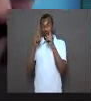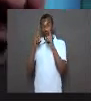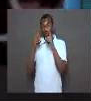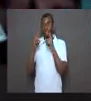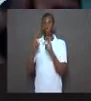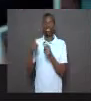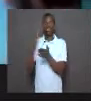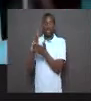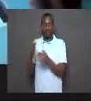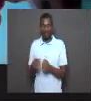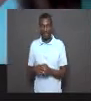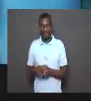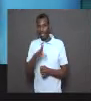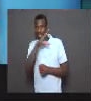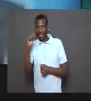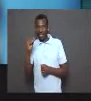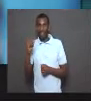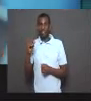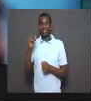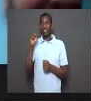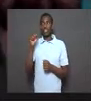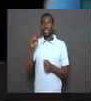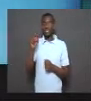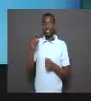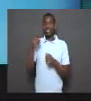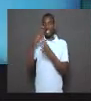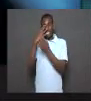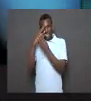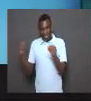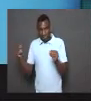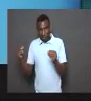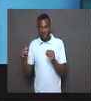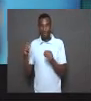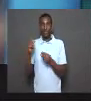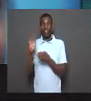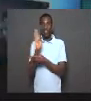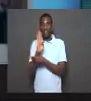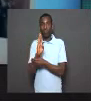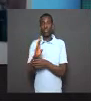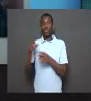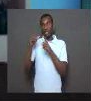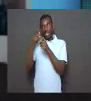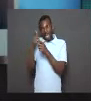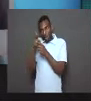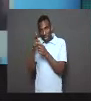have taken and restore the missing film to the camera.